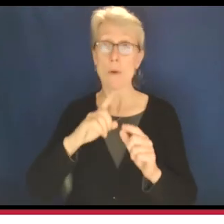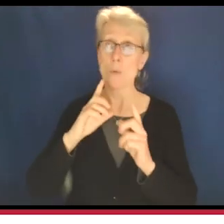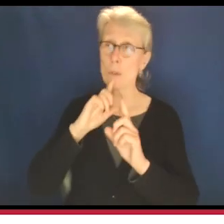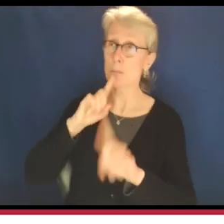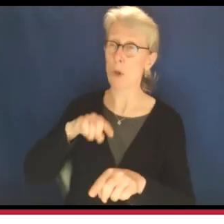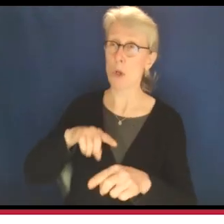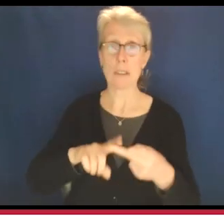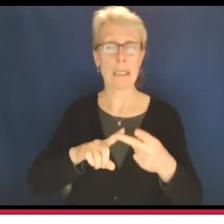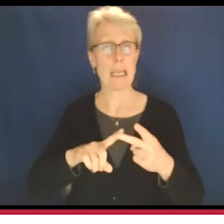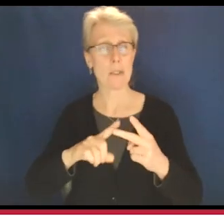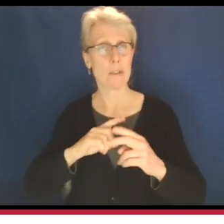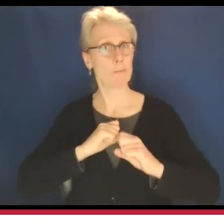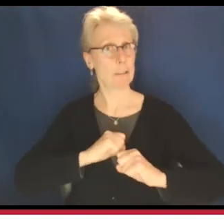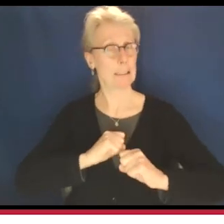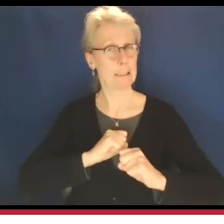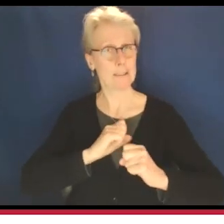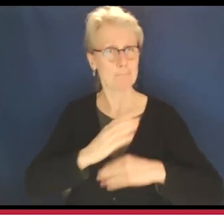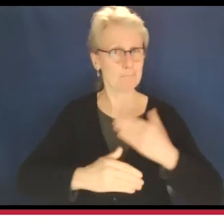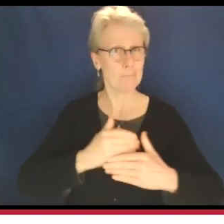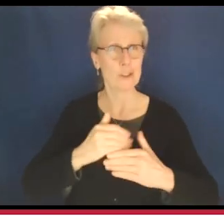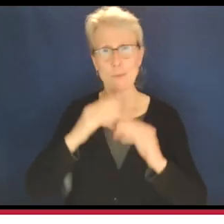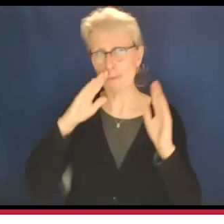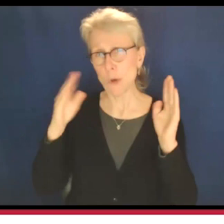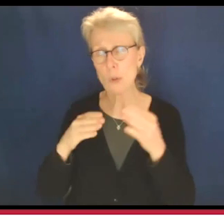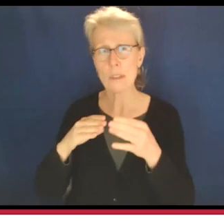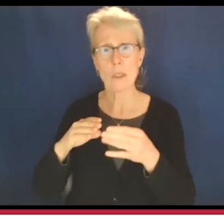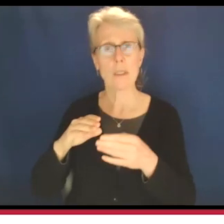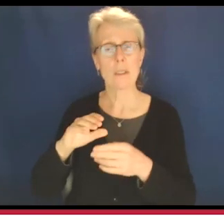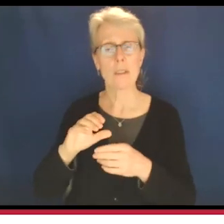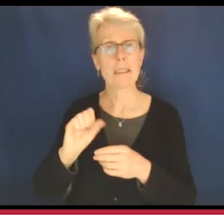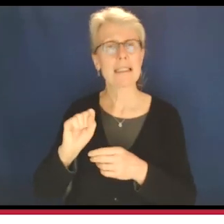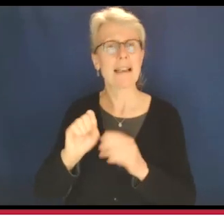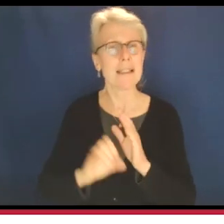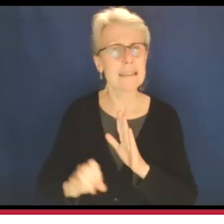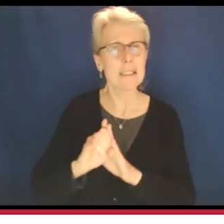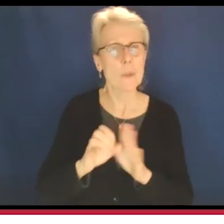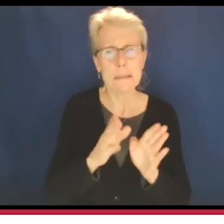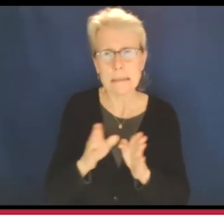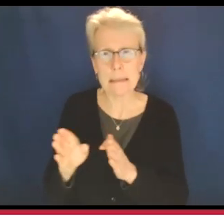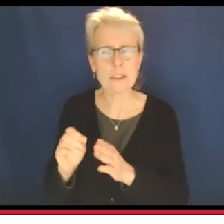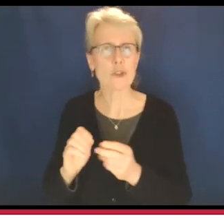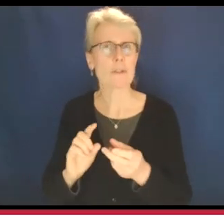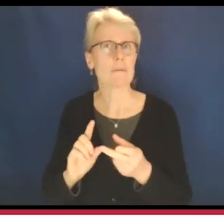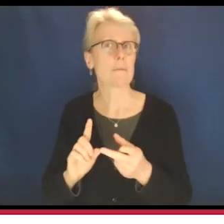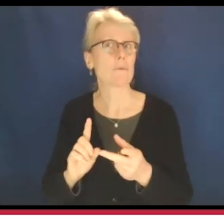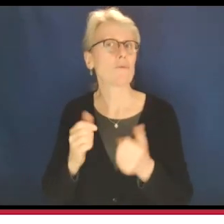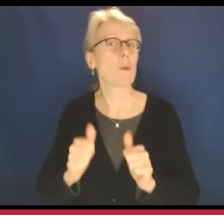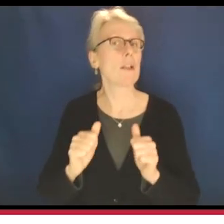on sequence and a little bit more on the infrastructure to create new countermeasures rapidly.